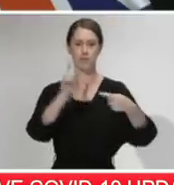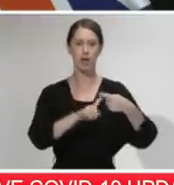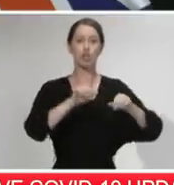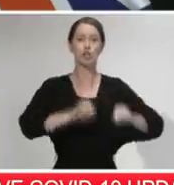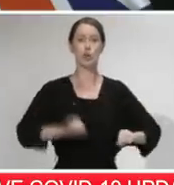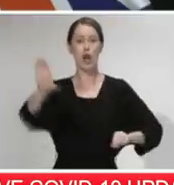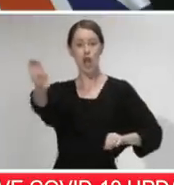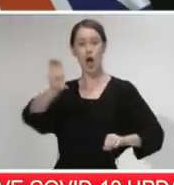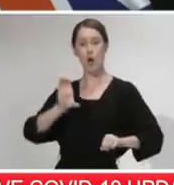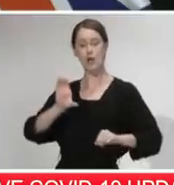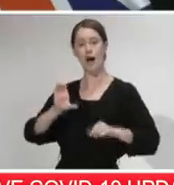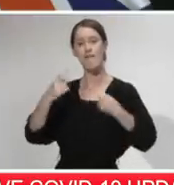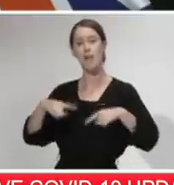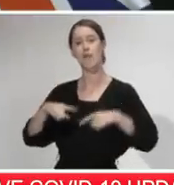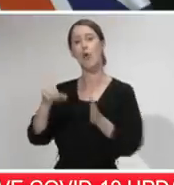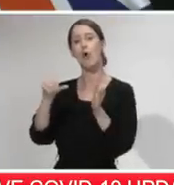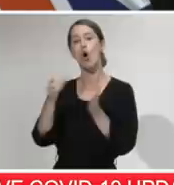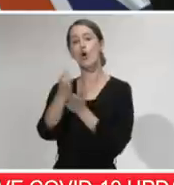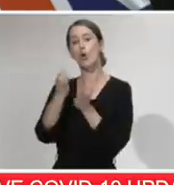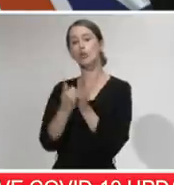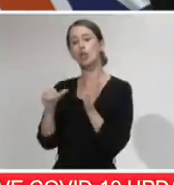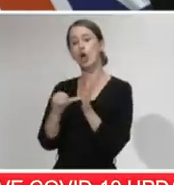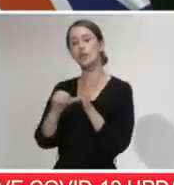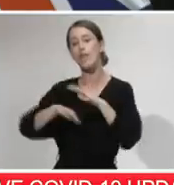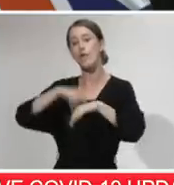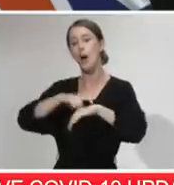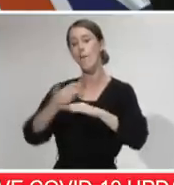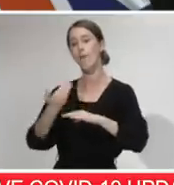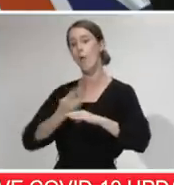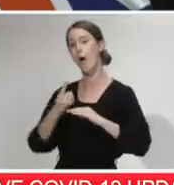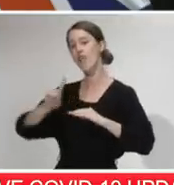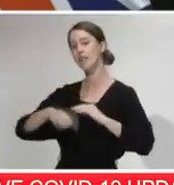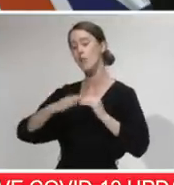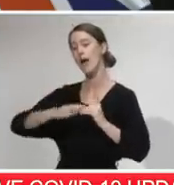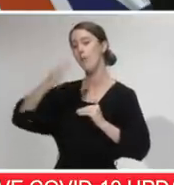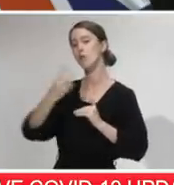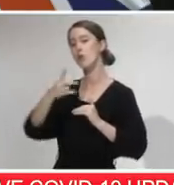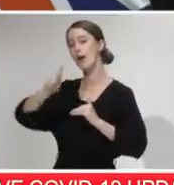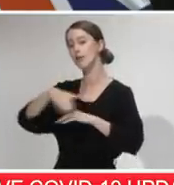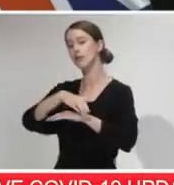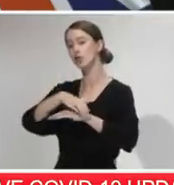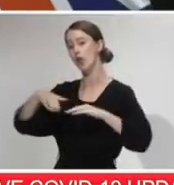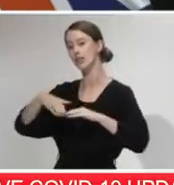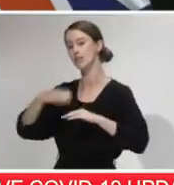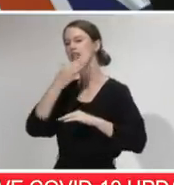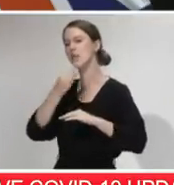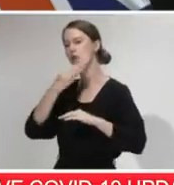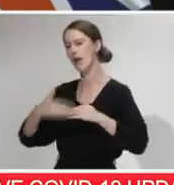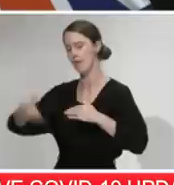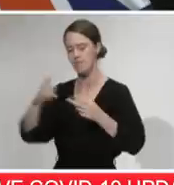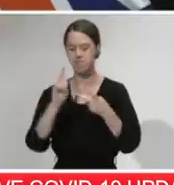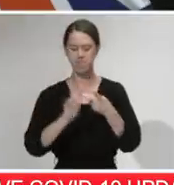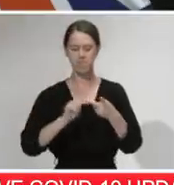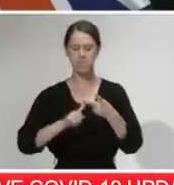loan amount available for course-related costs for full-time students from $1,000 to $2,000 on a temporary basis,